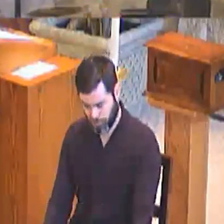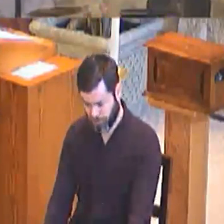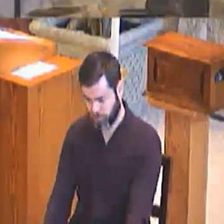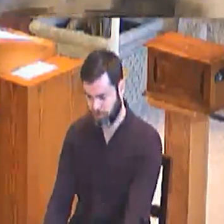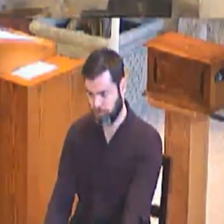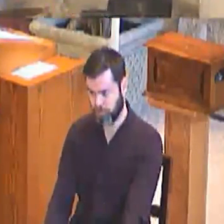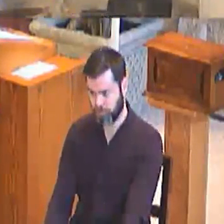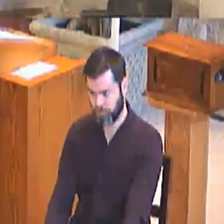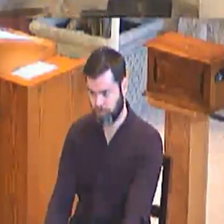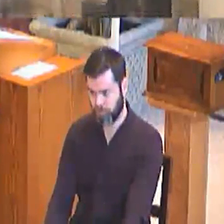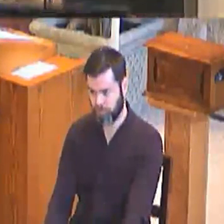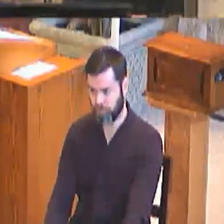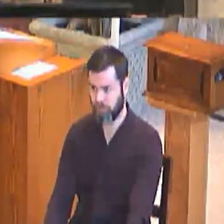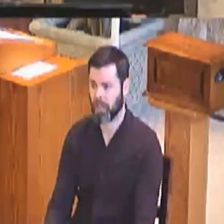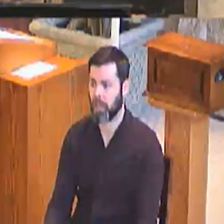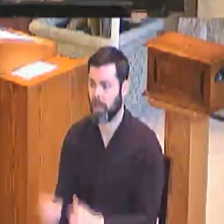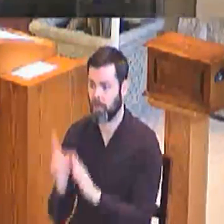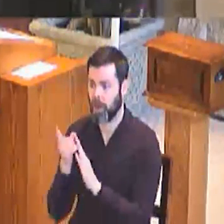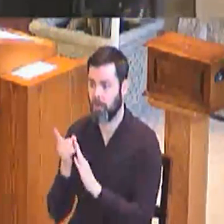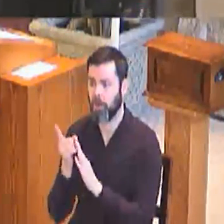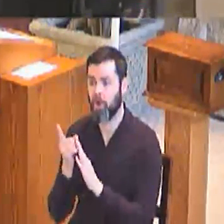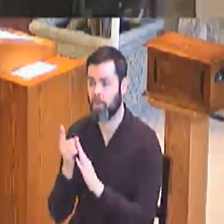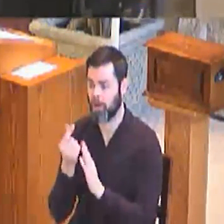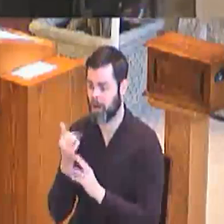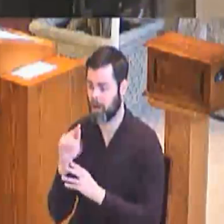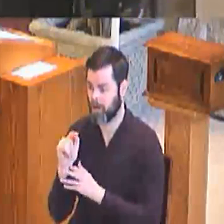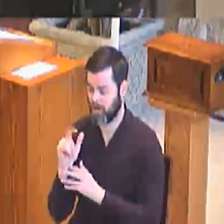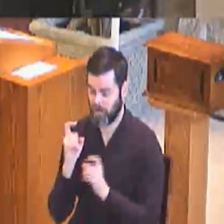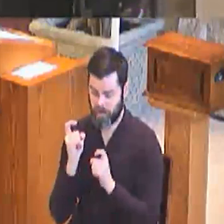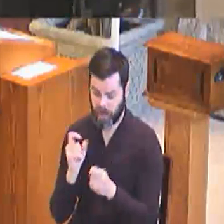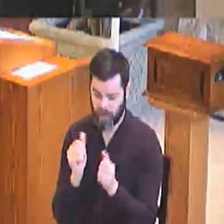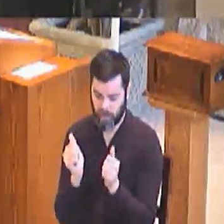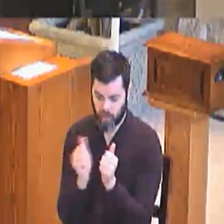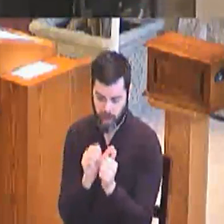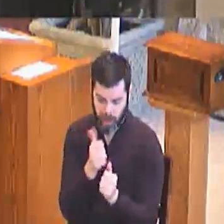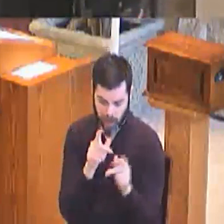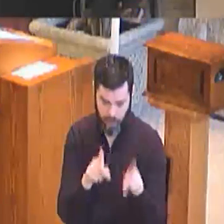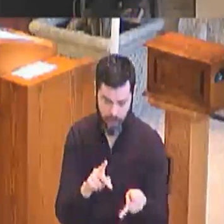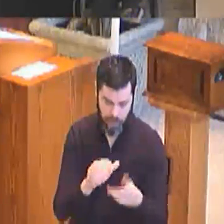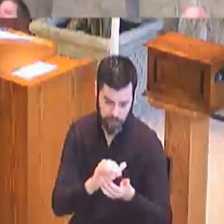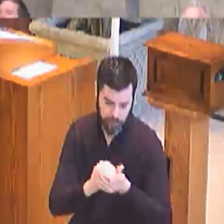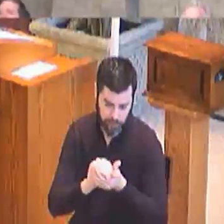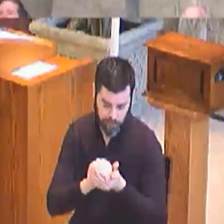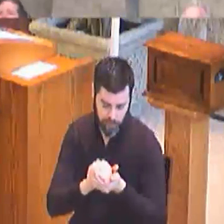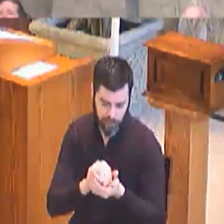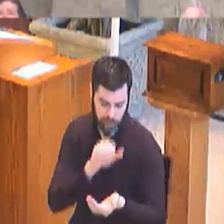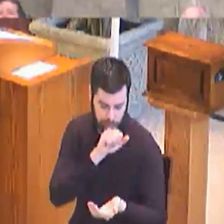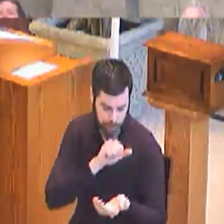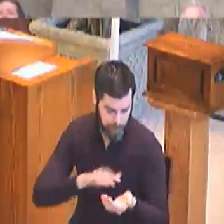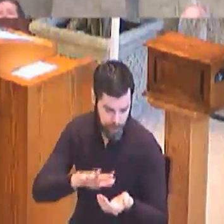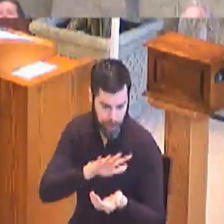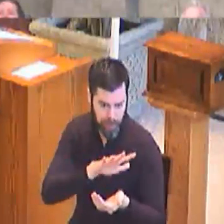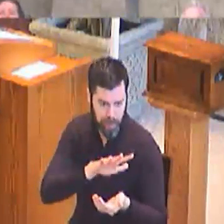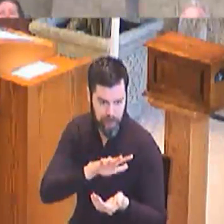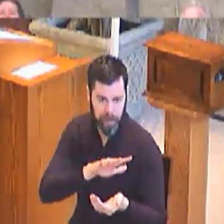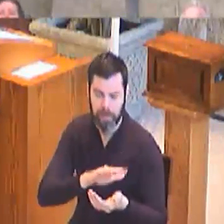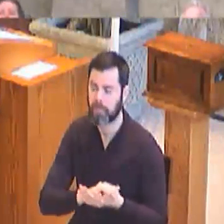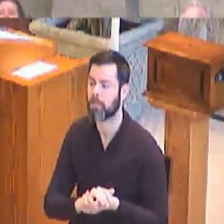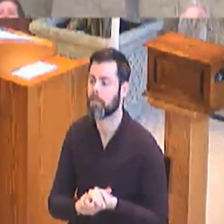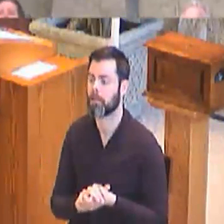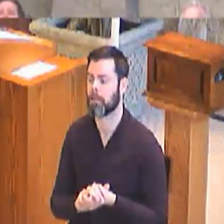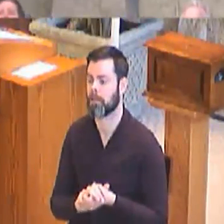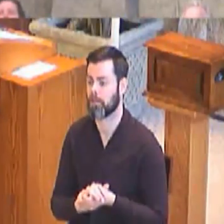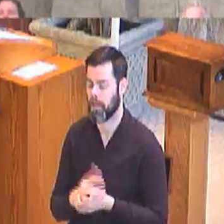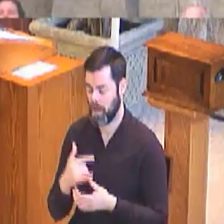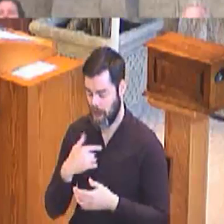If you're giving your gift with someone, hold it together. You have the power to bless it. We'll bless it together as well. I'll affirm our church offertory